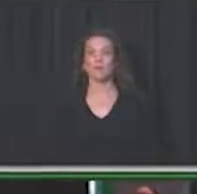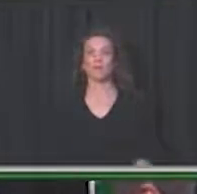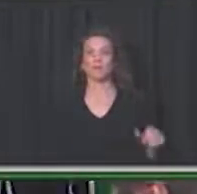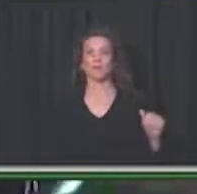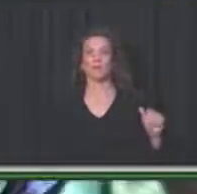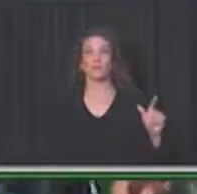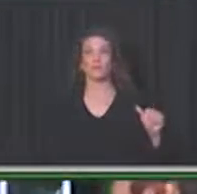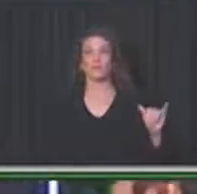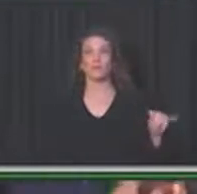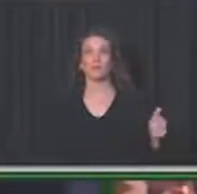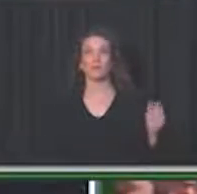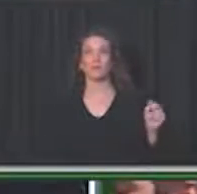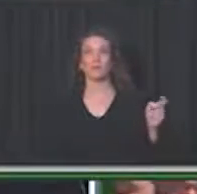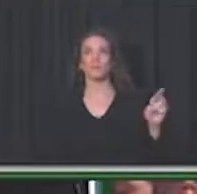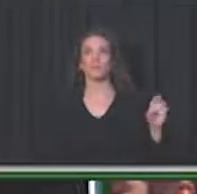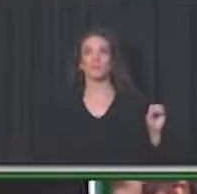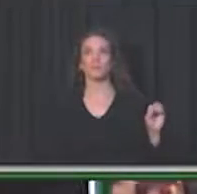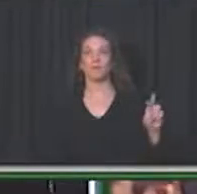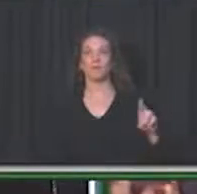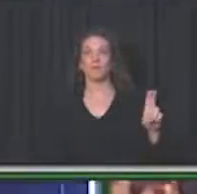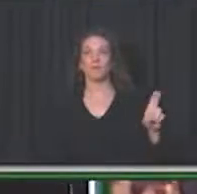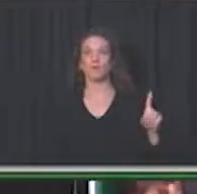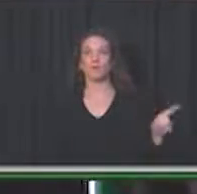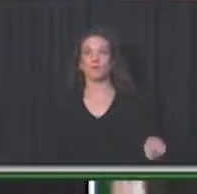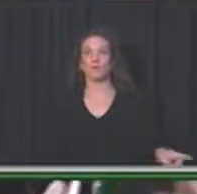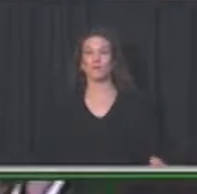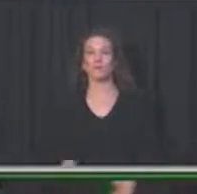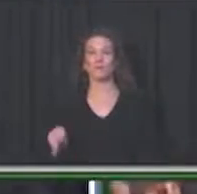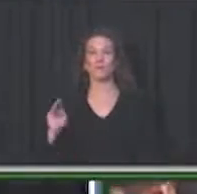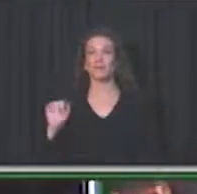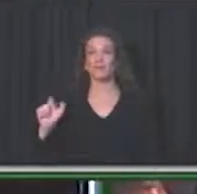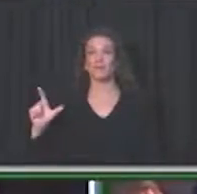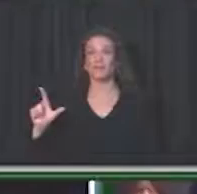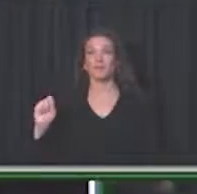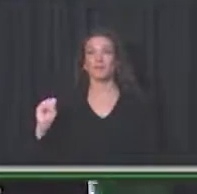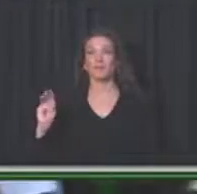Alejandro Ruiz. Michael Andrew Smith.